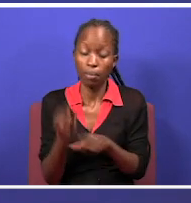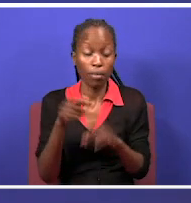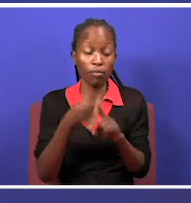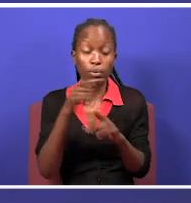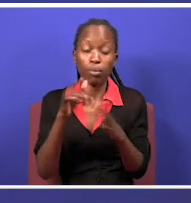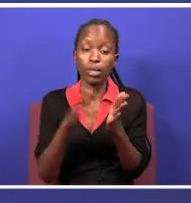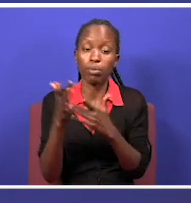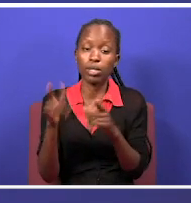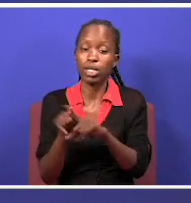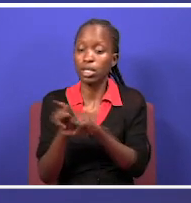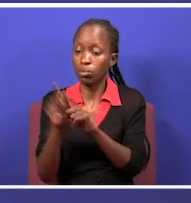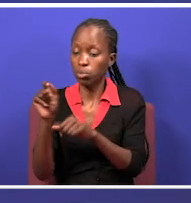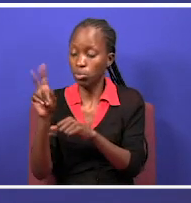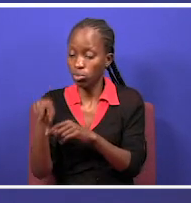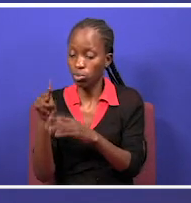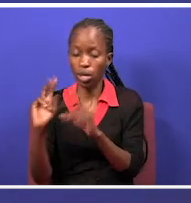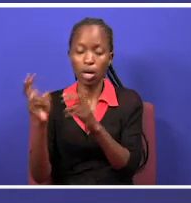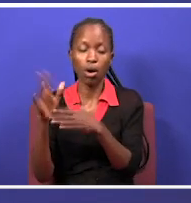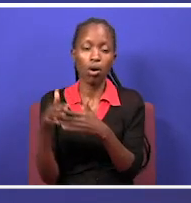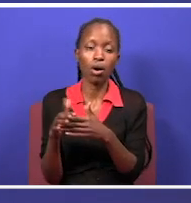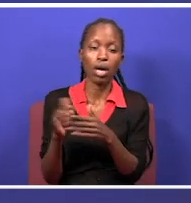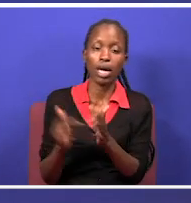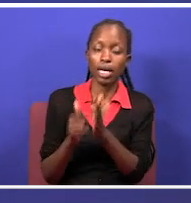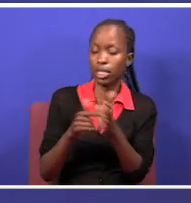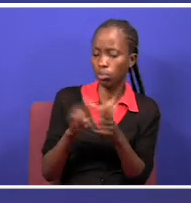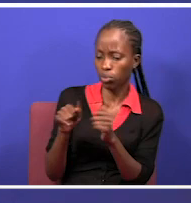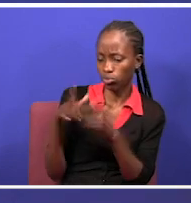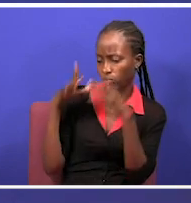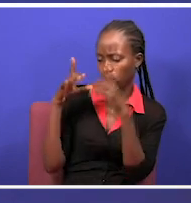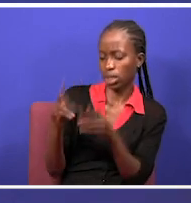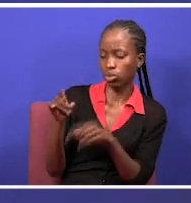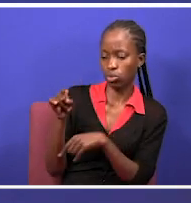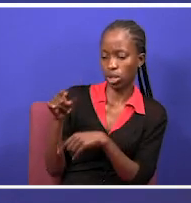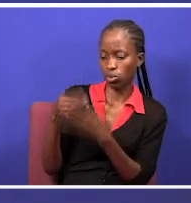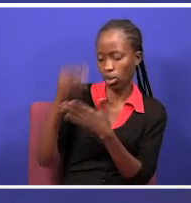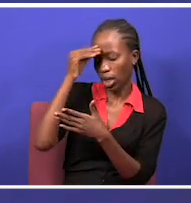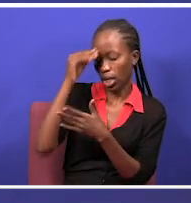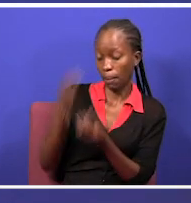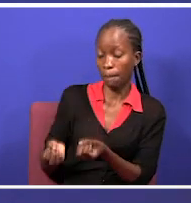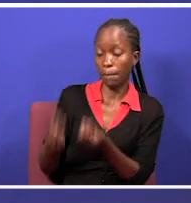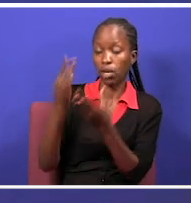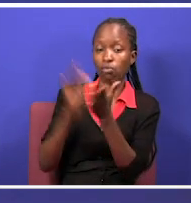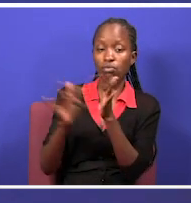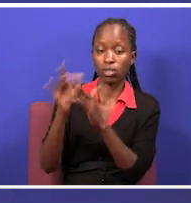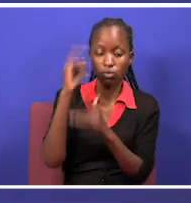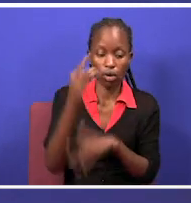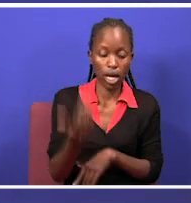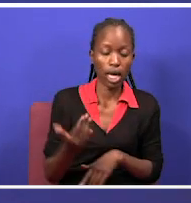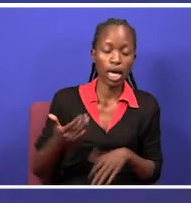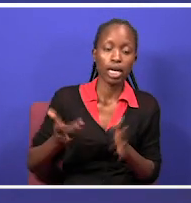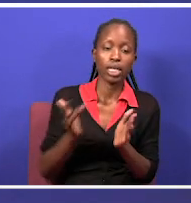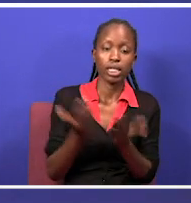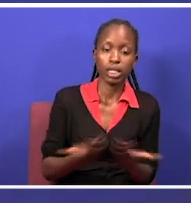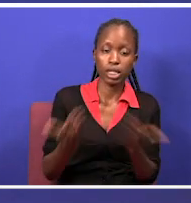also study a topic, like you can pick the miracles of Jesus. For young children, Bible